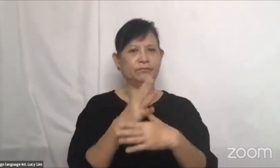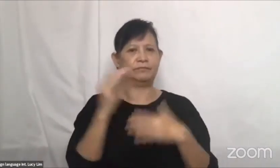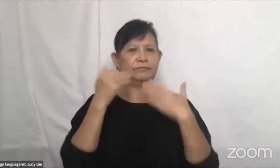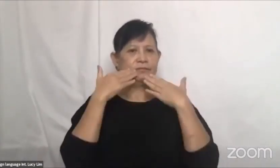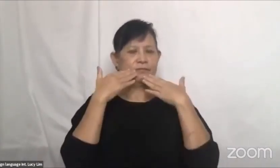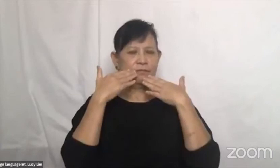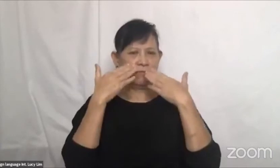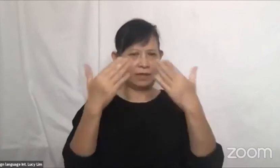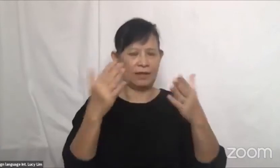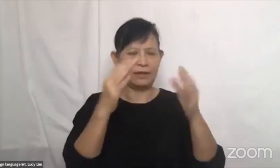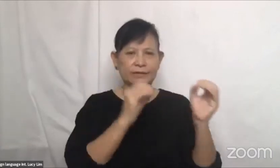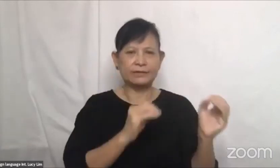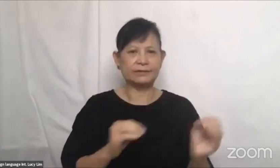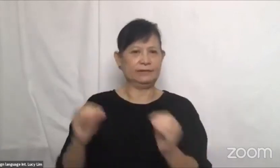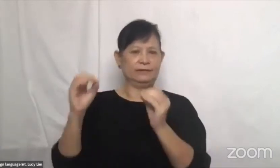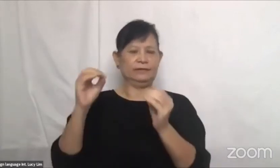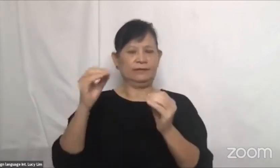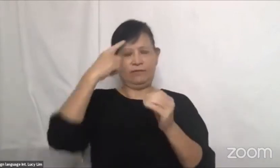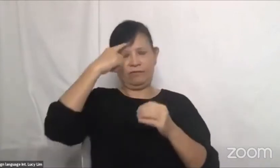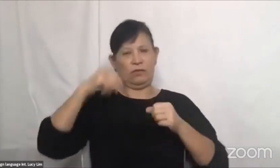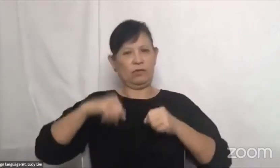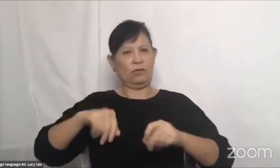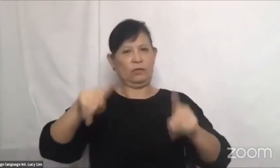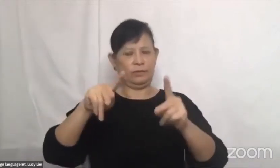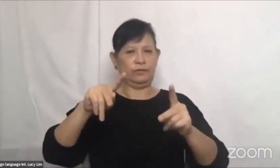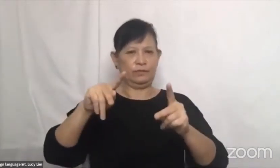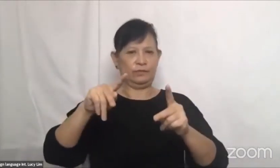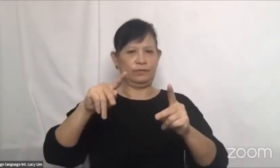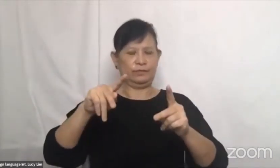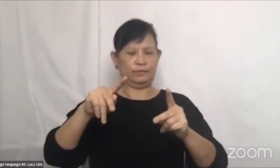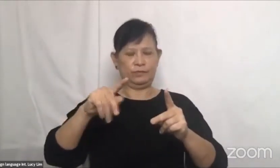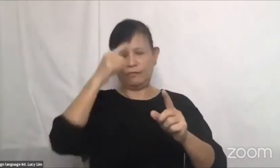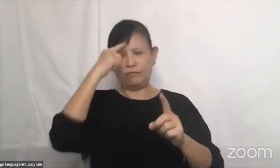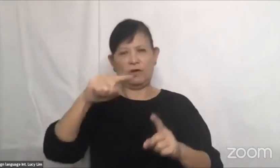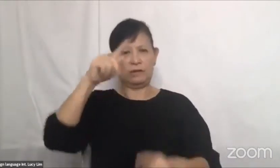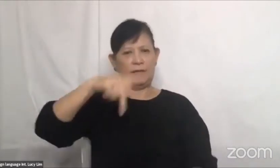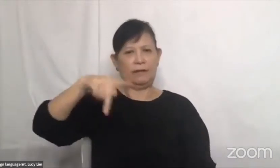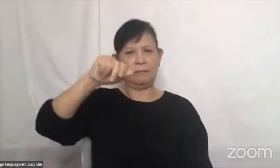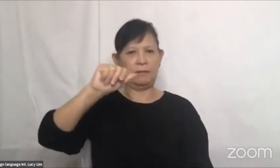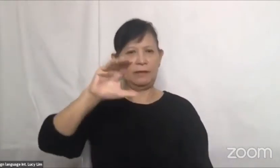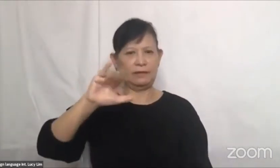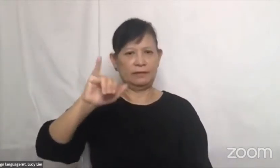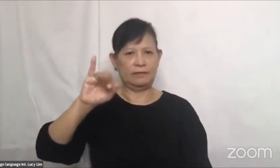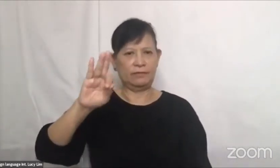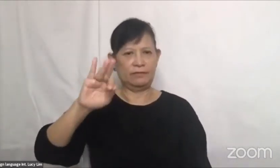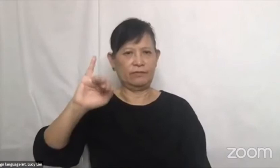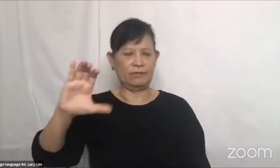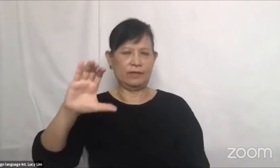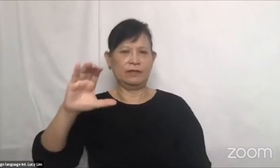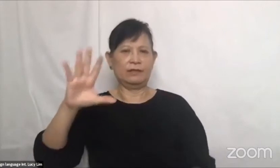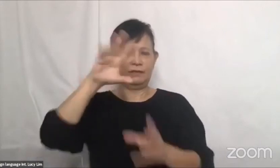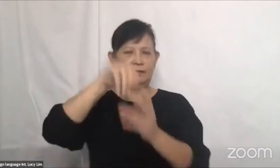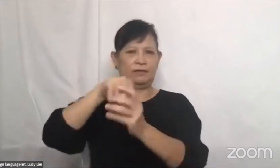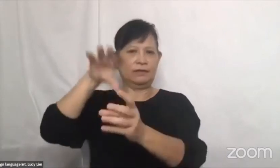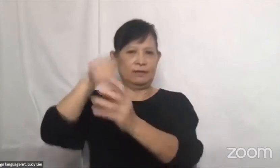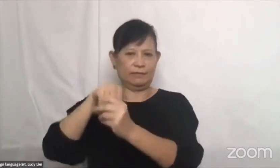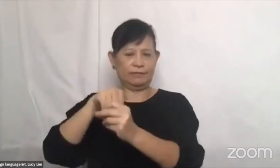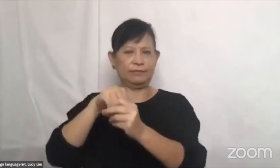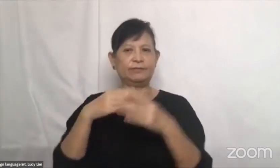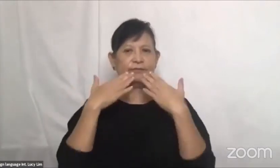the organizers, thank the opportunity for the Pacific to participate.